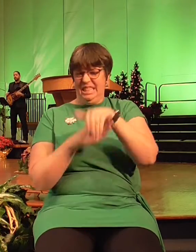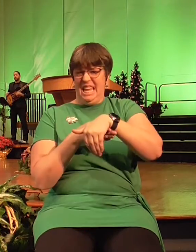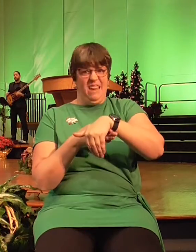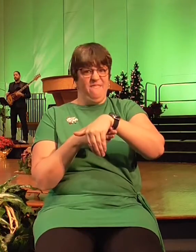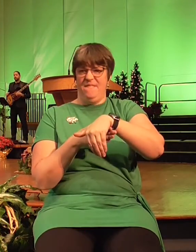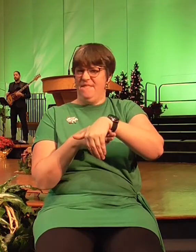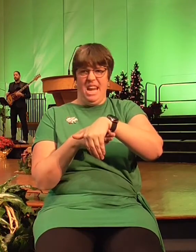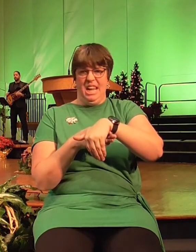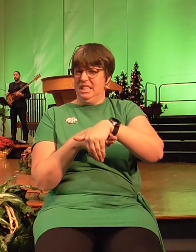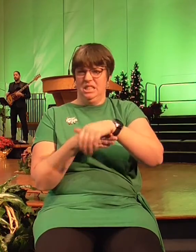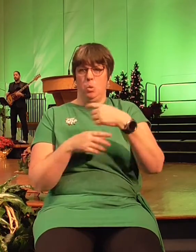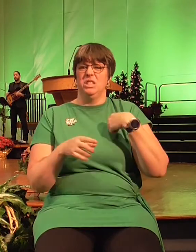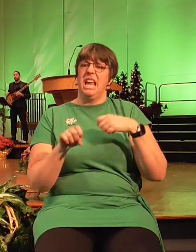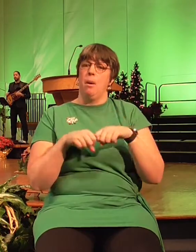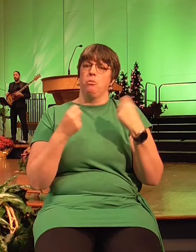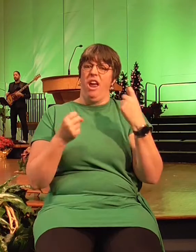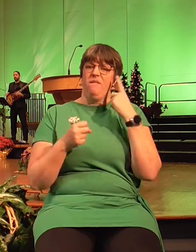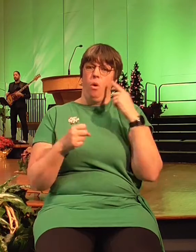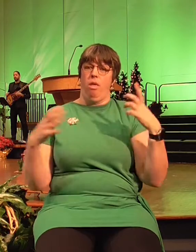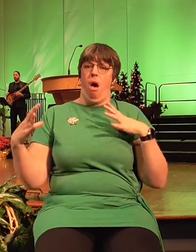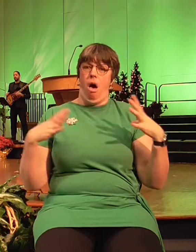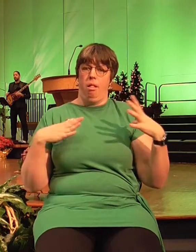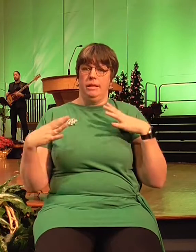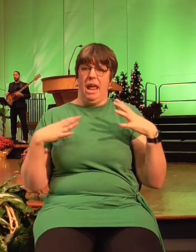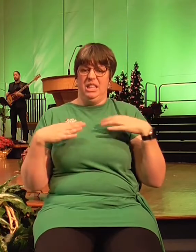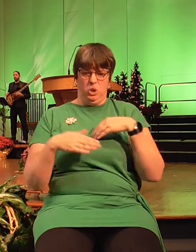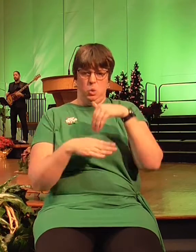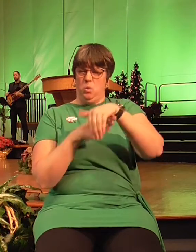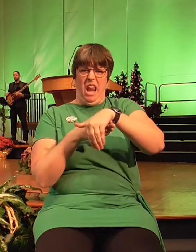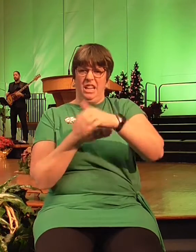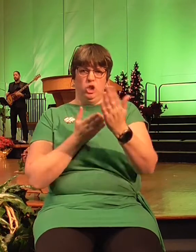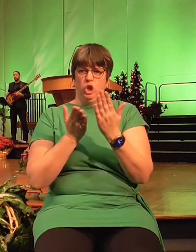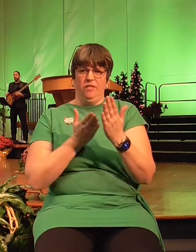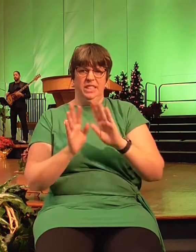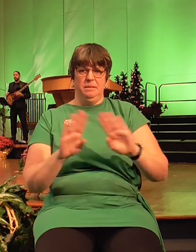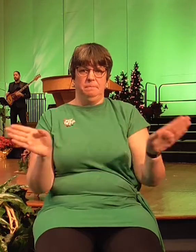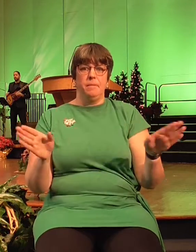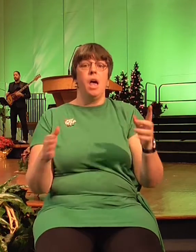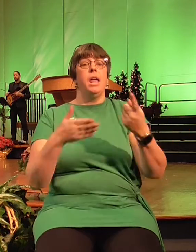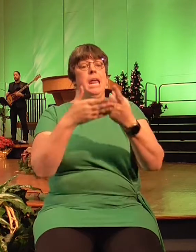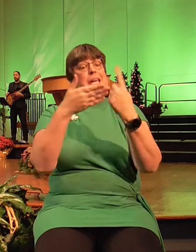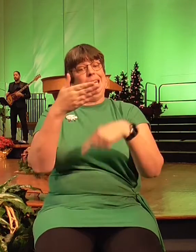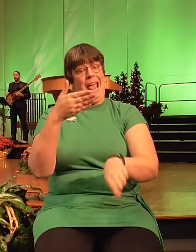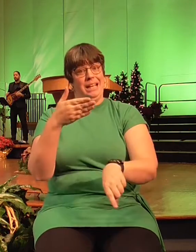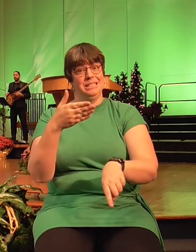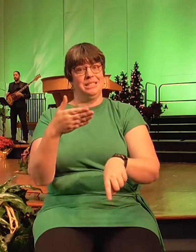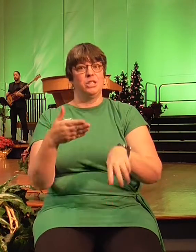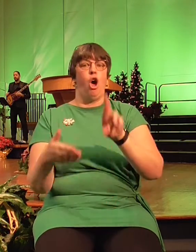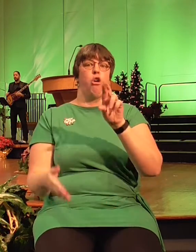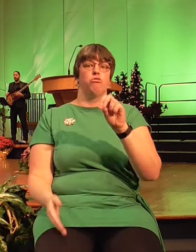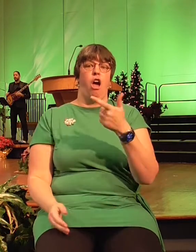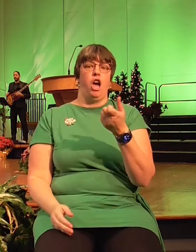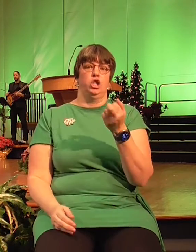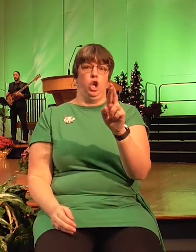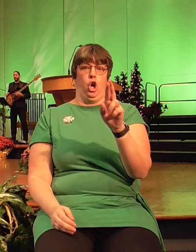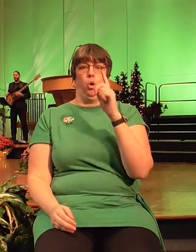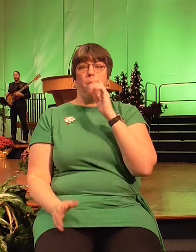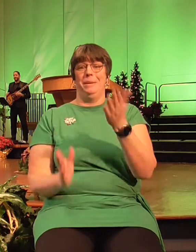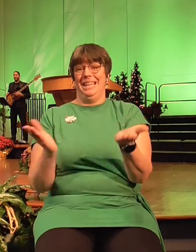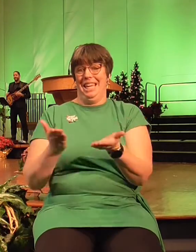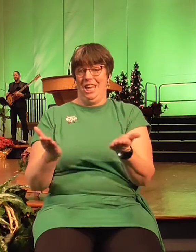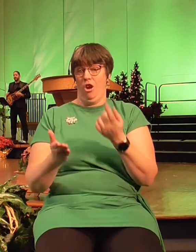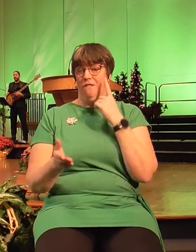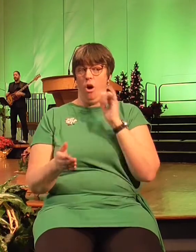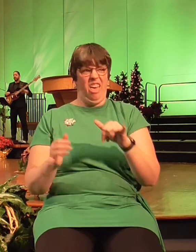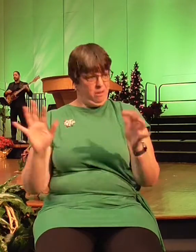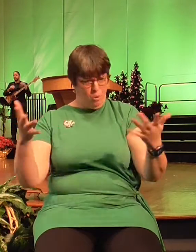this evening. We're taking a break for the holiday season, so that will not be happening. Next Sunday, Dr. Roger will be with us speaking, so we hope you'll